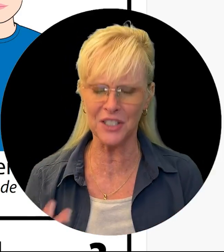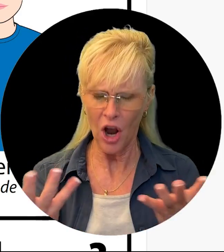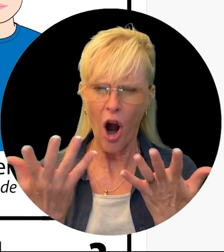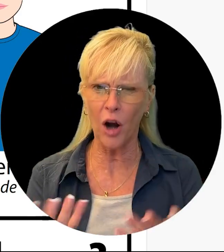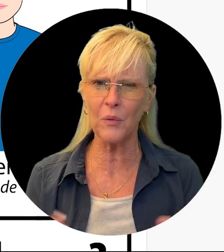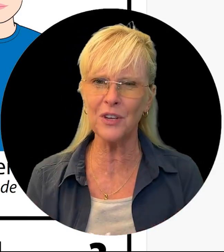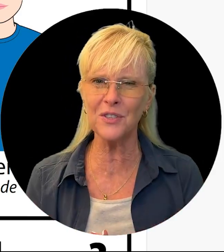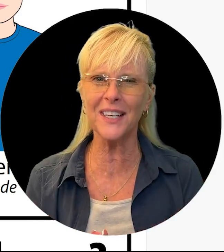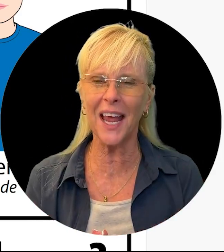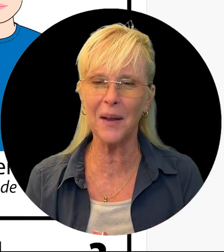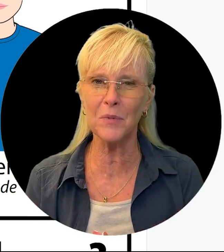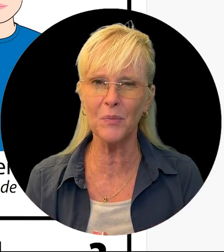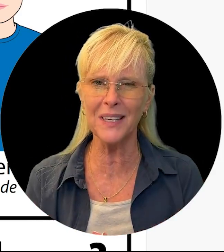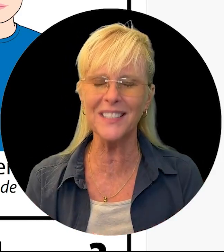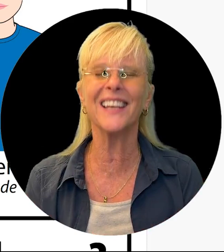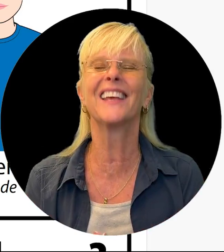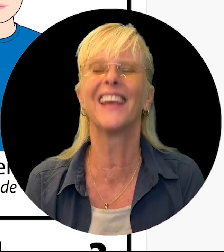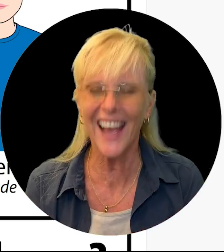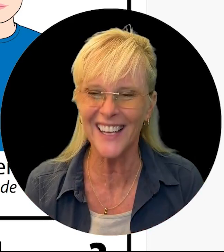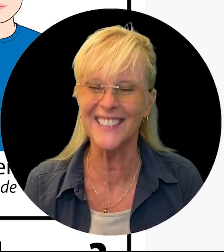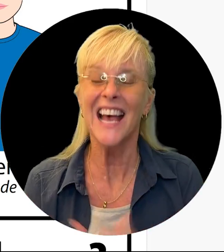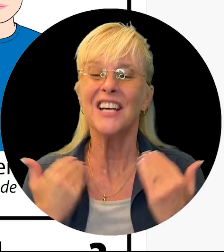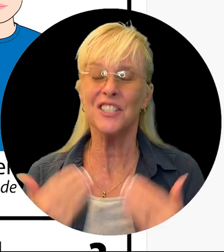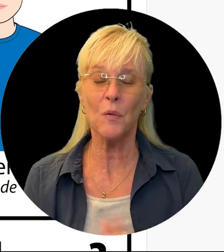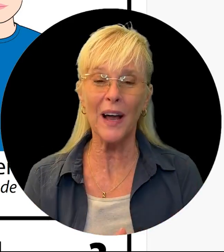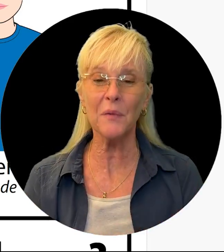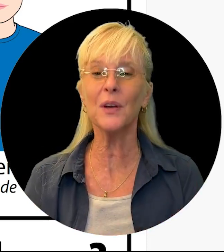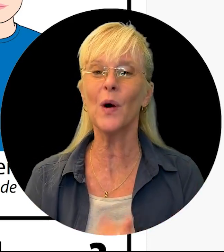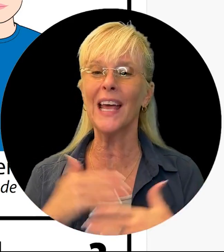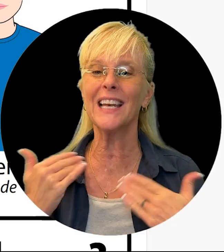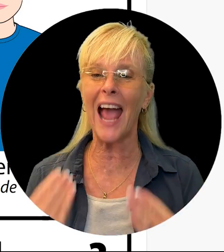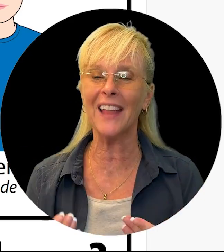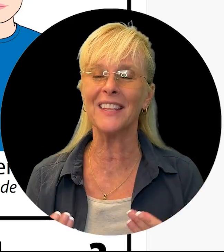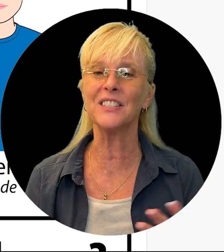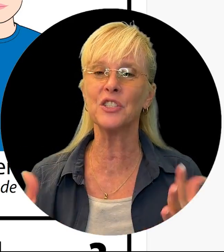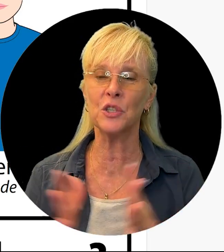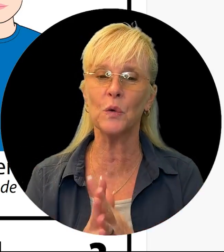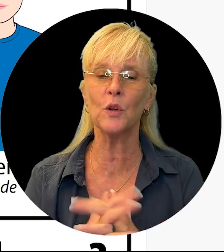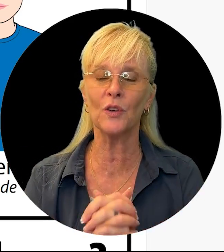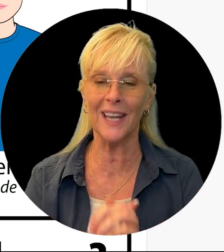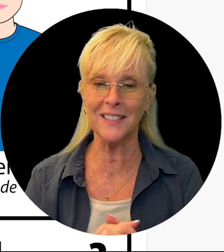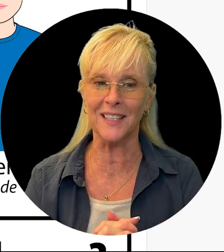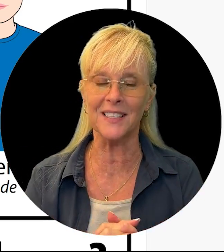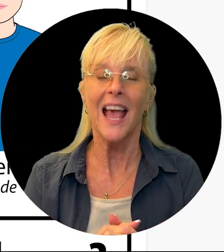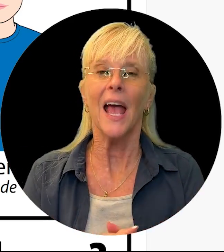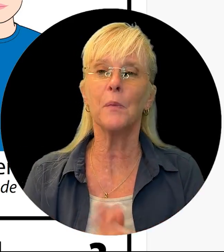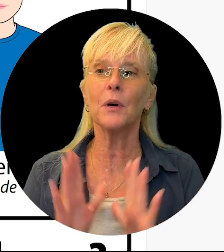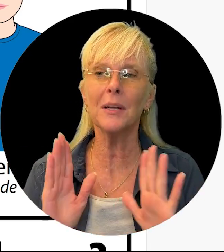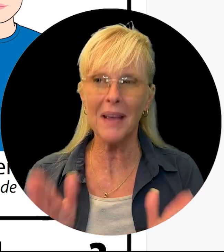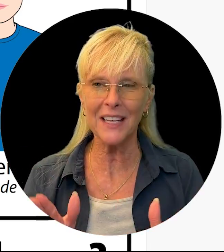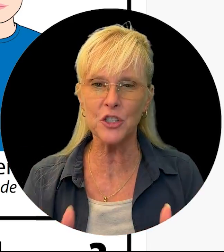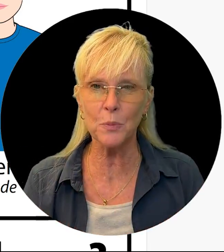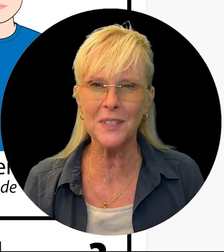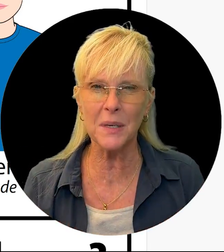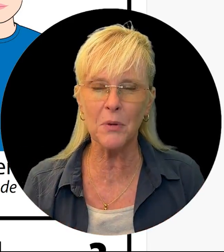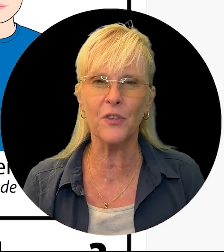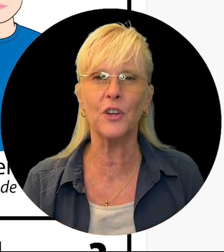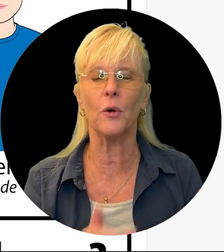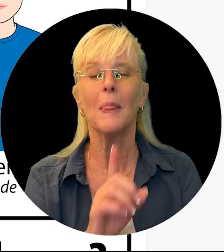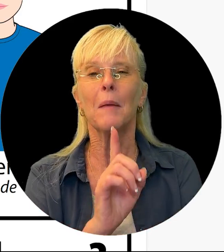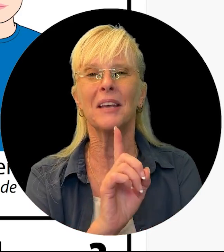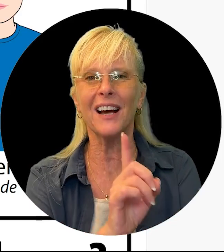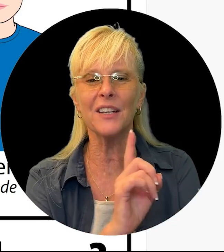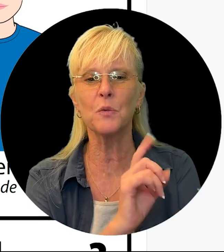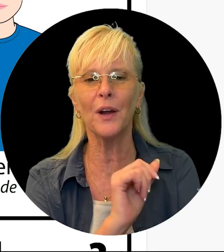kids, aren't we using hand movements? Yes. So why don't we go ahead and add this to your lessons? And we're going to make it super simple for